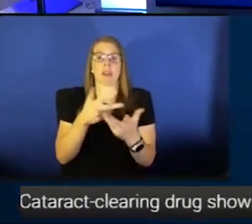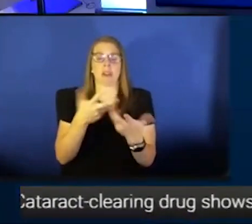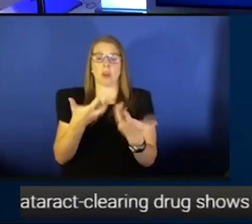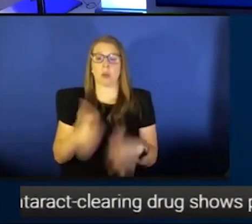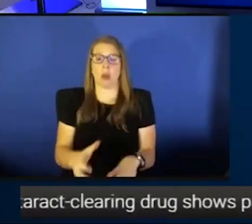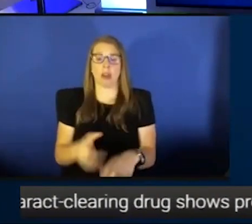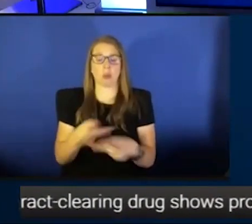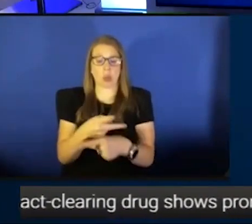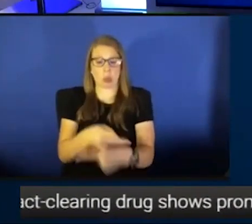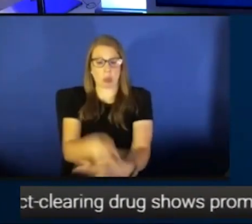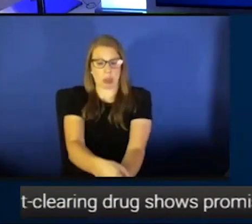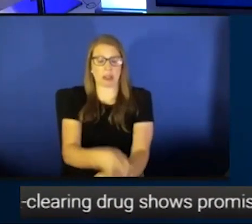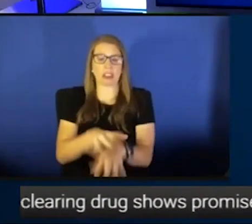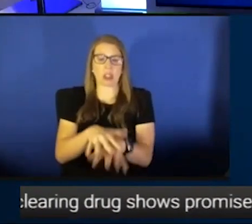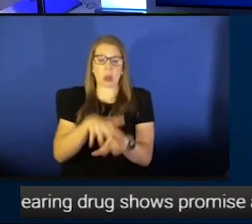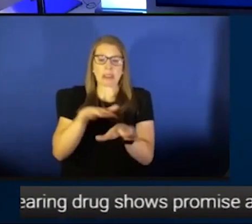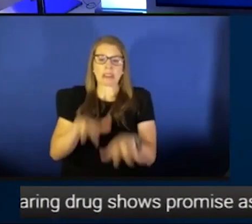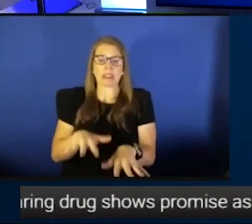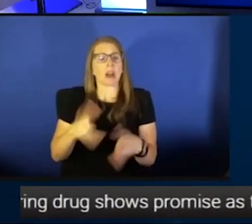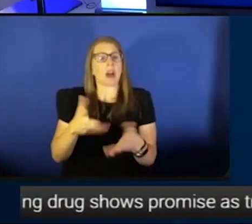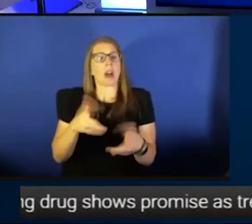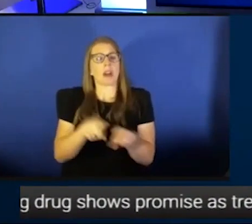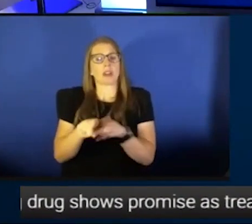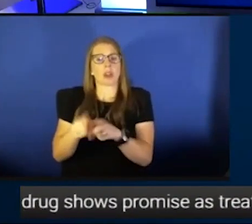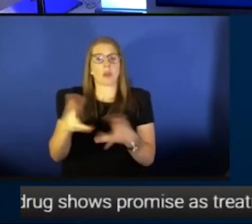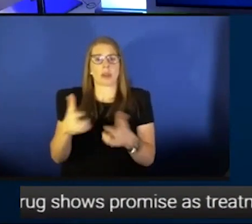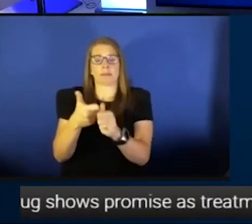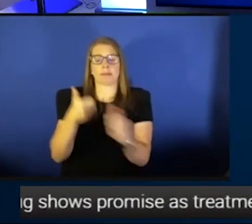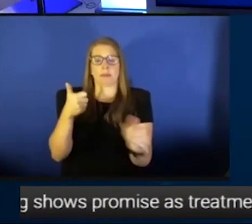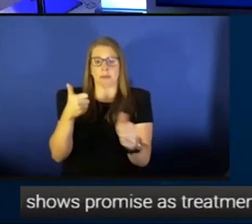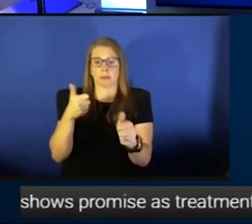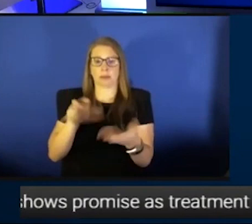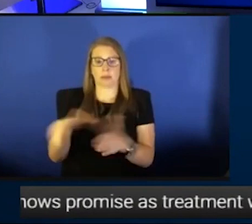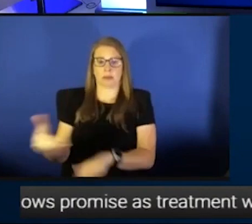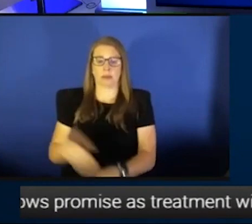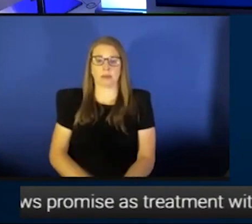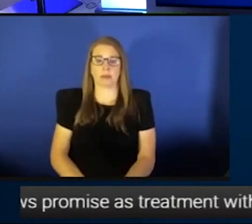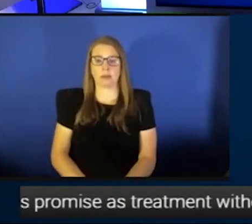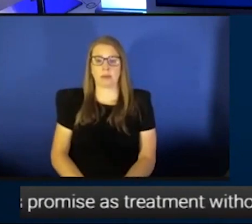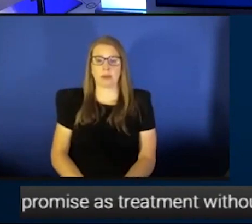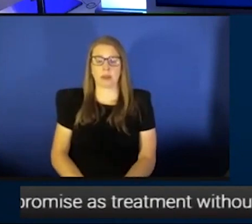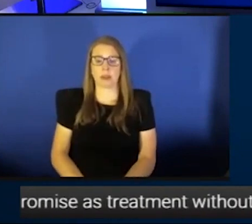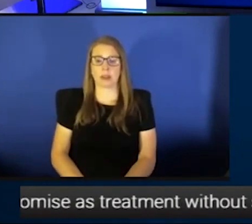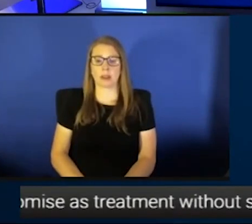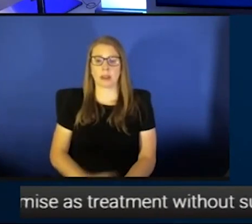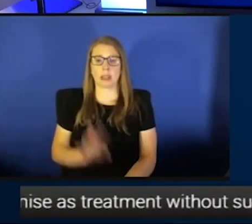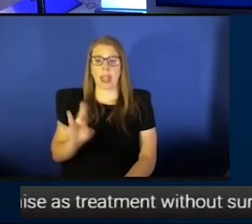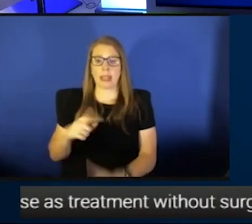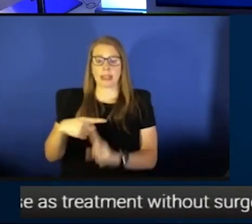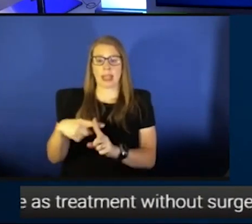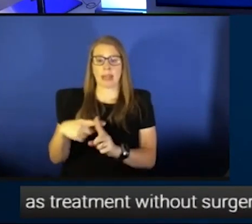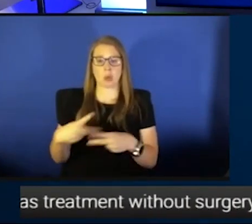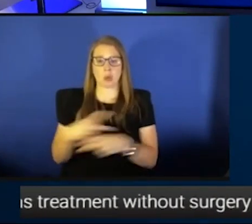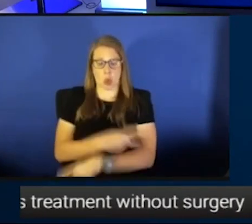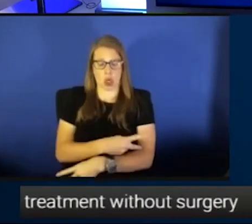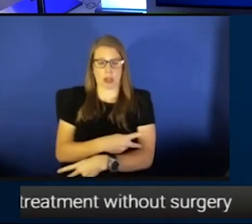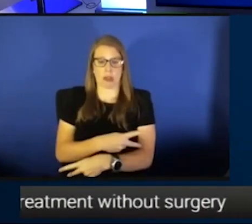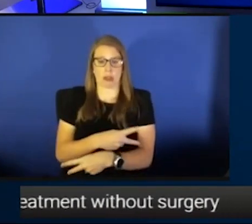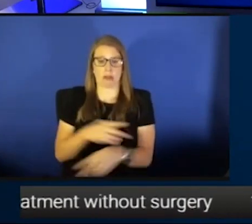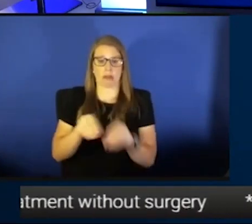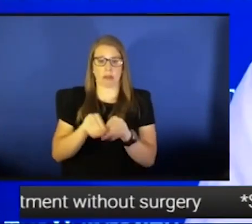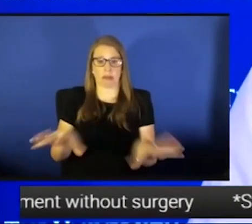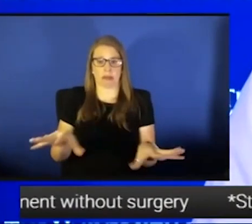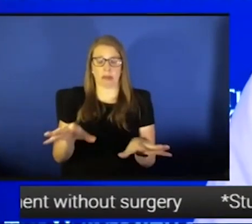Dr. Hawkinson, word that reinfection is 8 times higher with Omicron than Delta. Tell us about that.